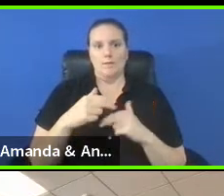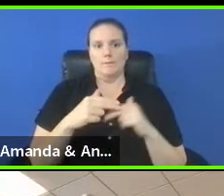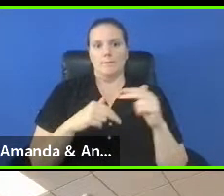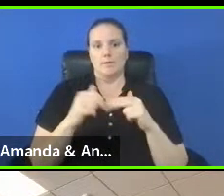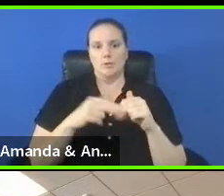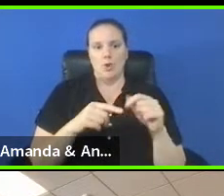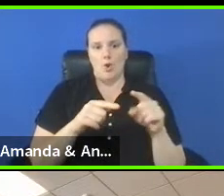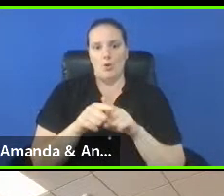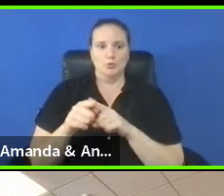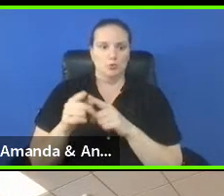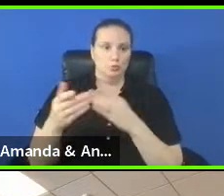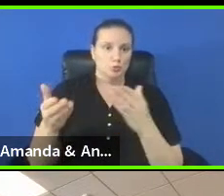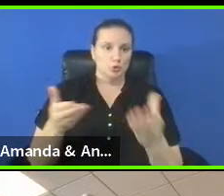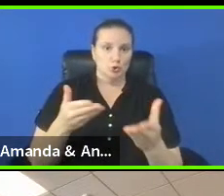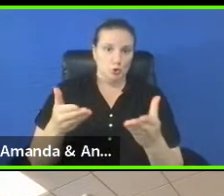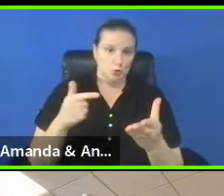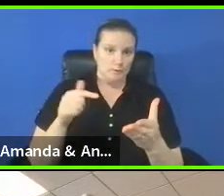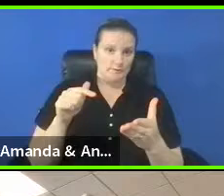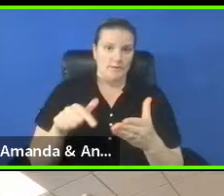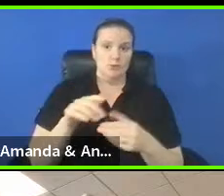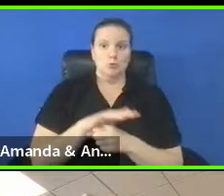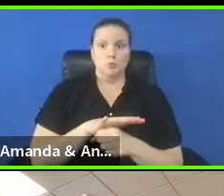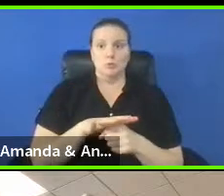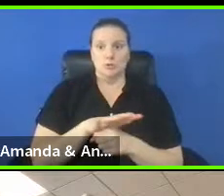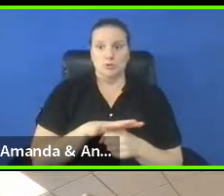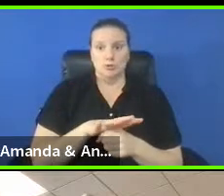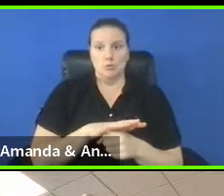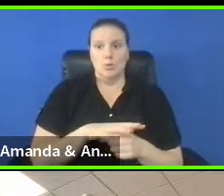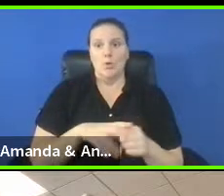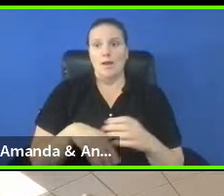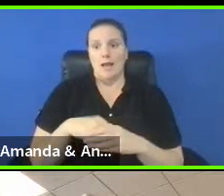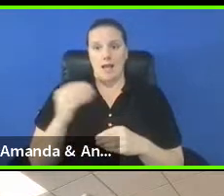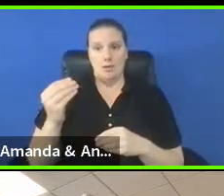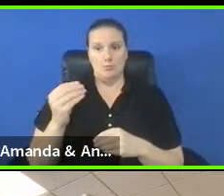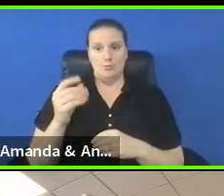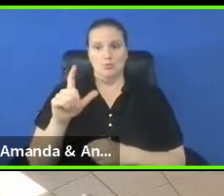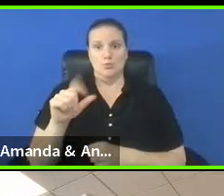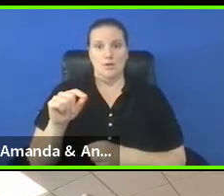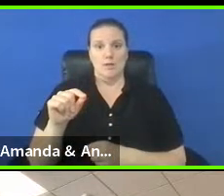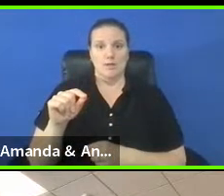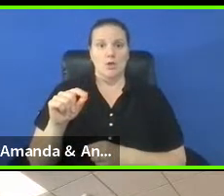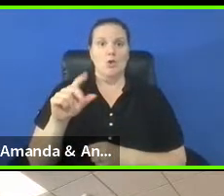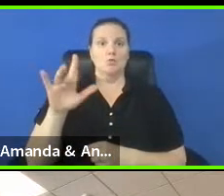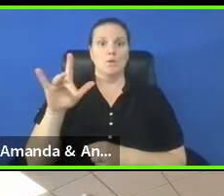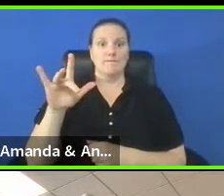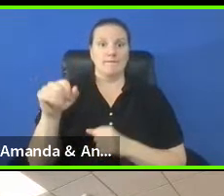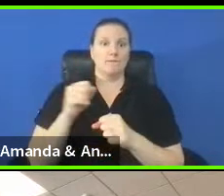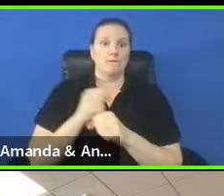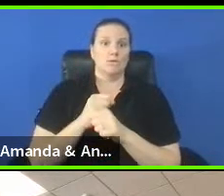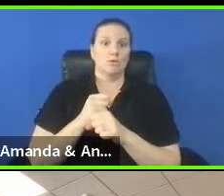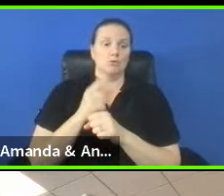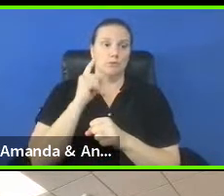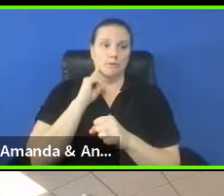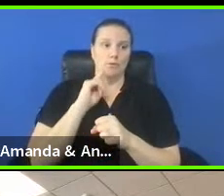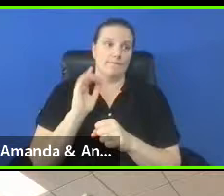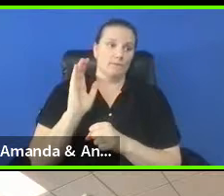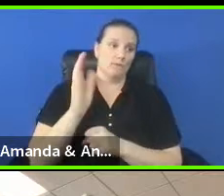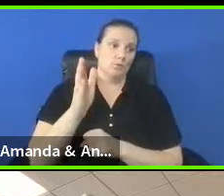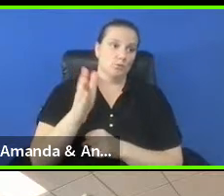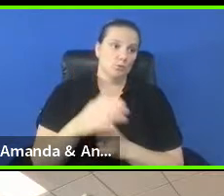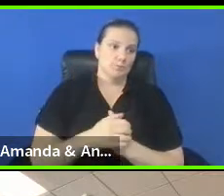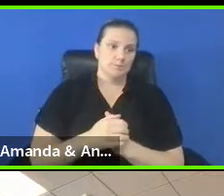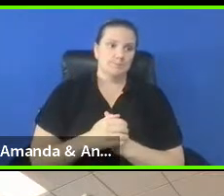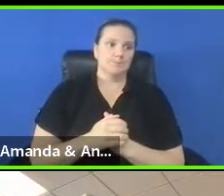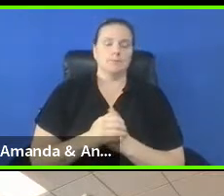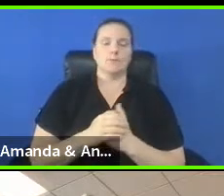also serves this region going out 20, 25 years into the future. We're